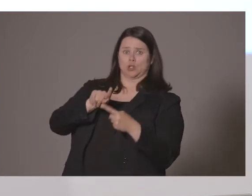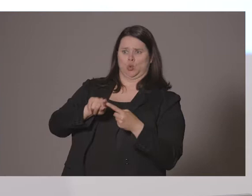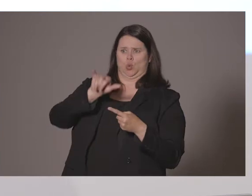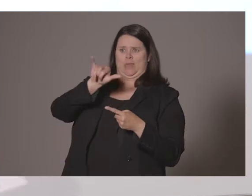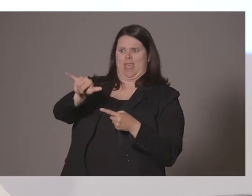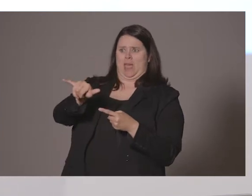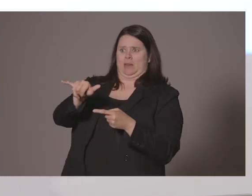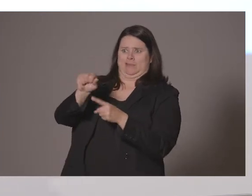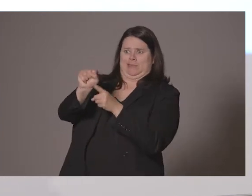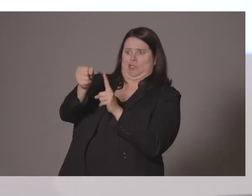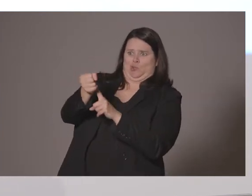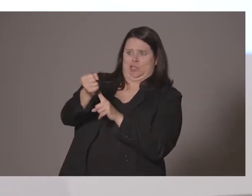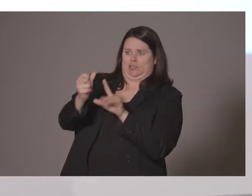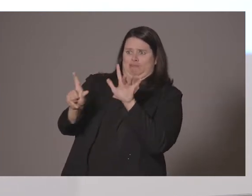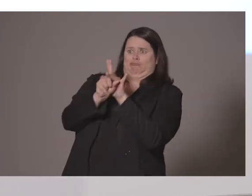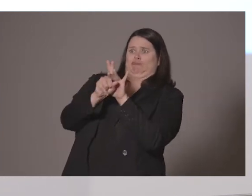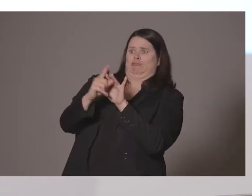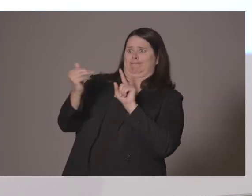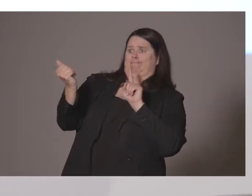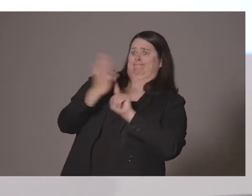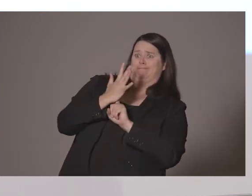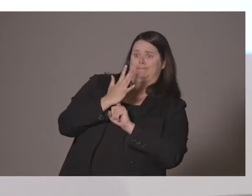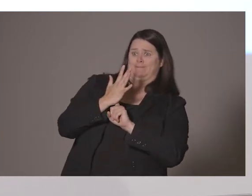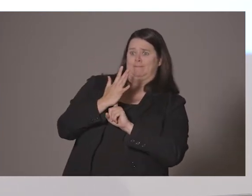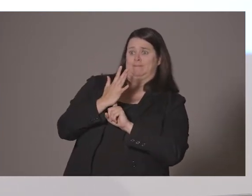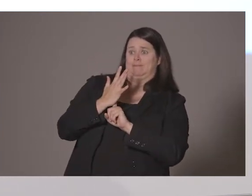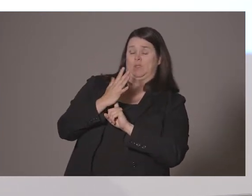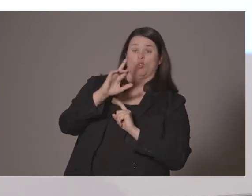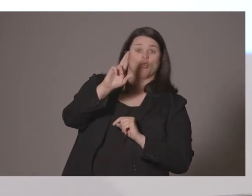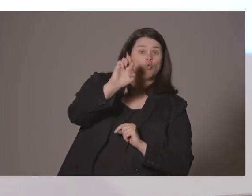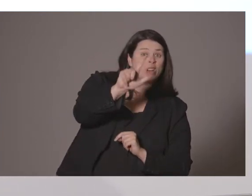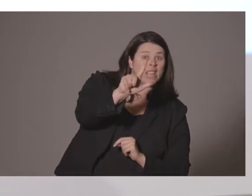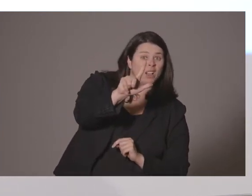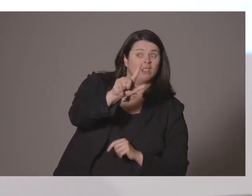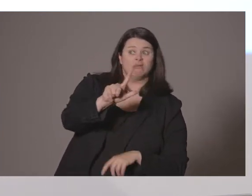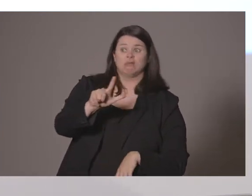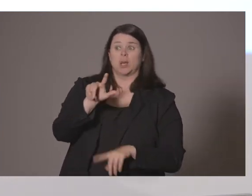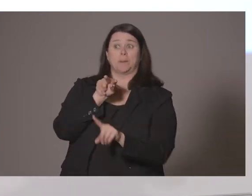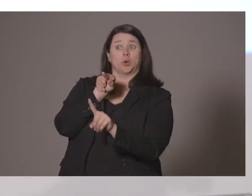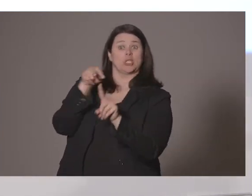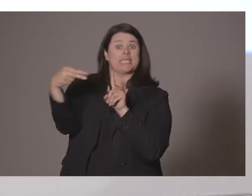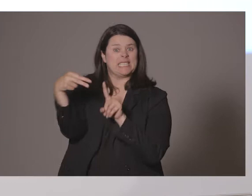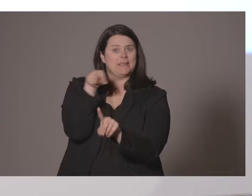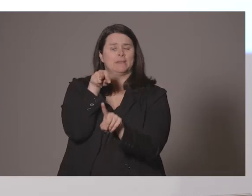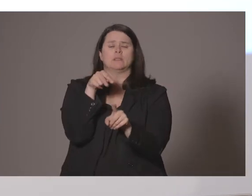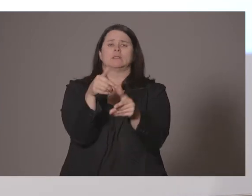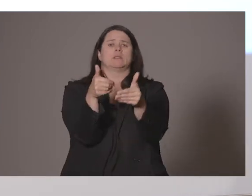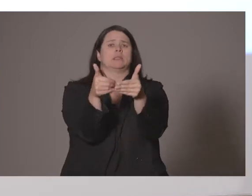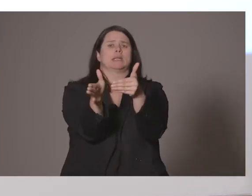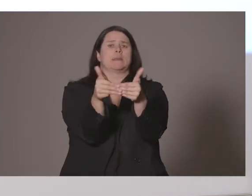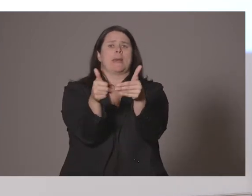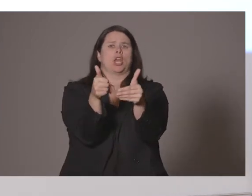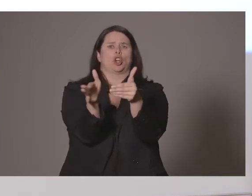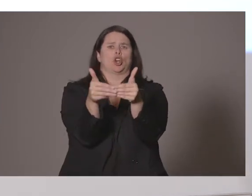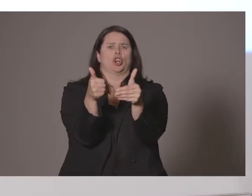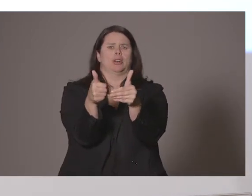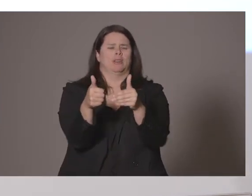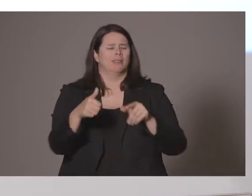through your body. Why does it not matter whether it's real? Why can't it just be perceived?